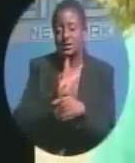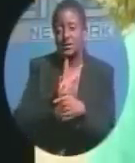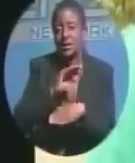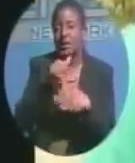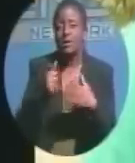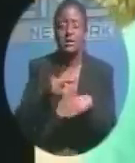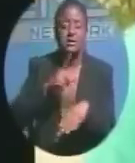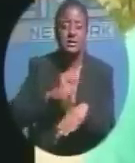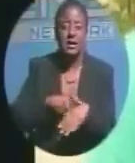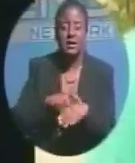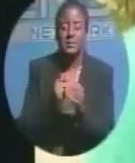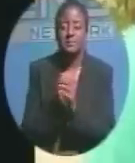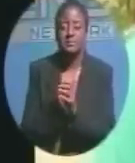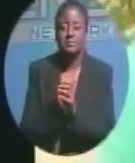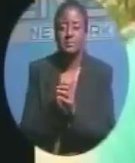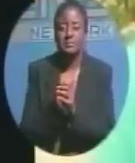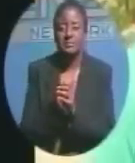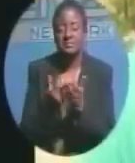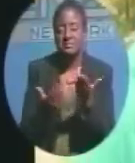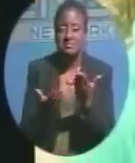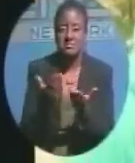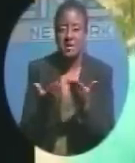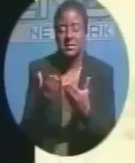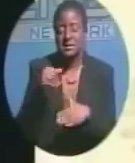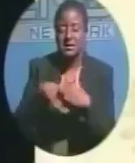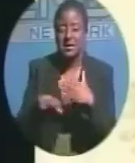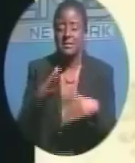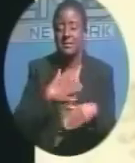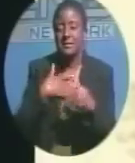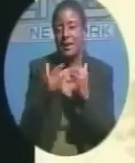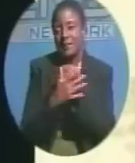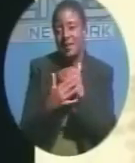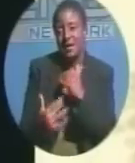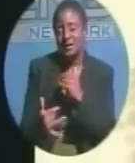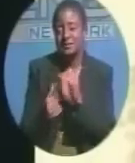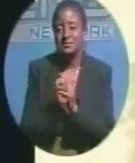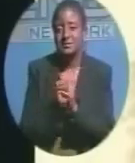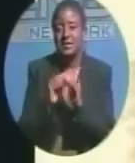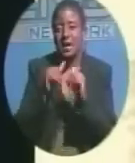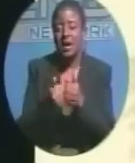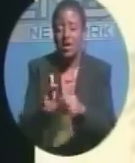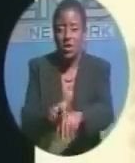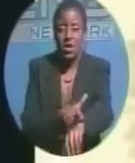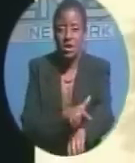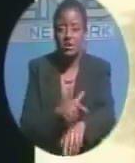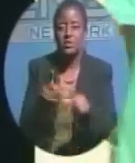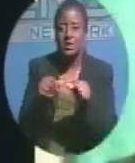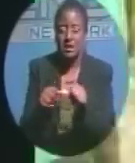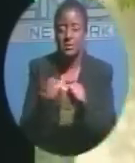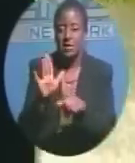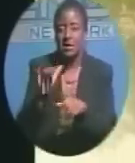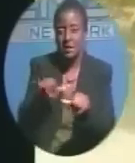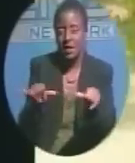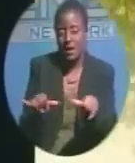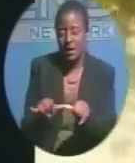time. That's me. Probably it's in my blood. Yeah. How long you been keeping your yard like this?